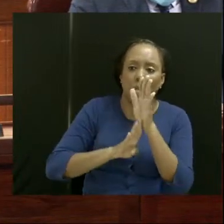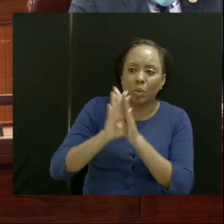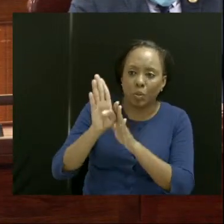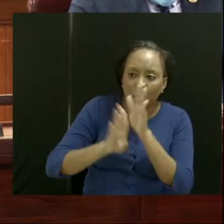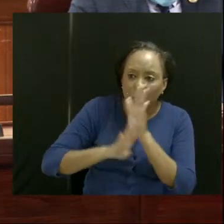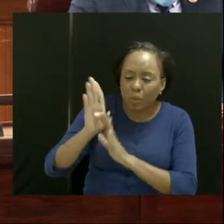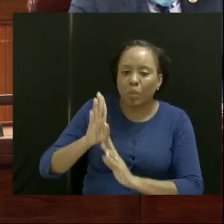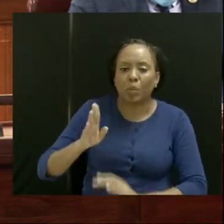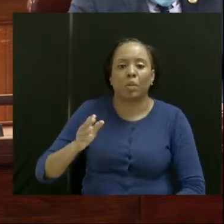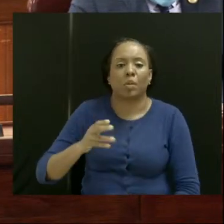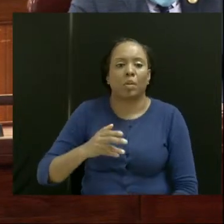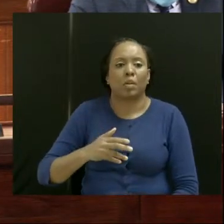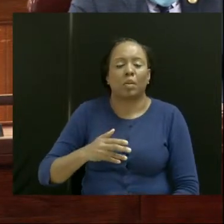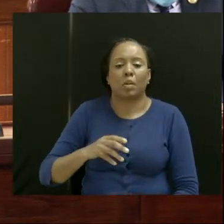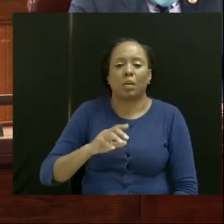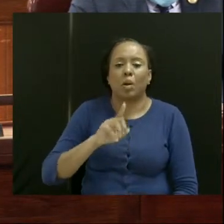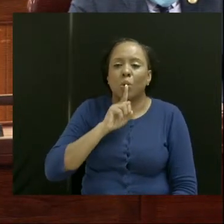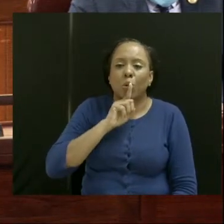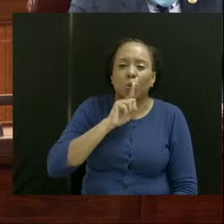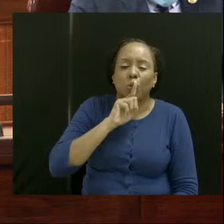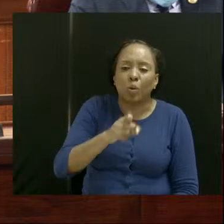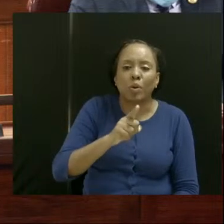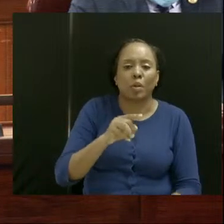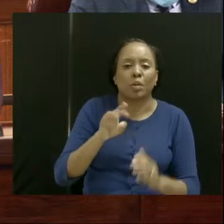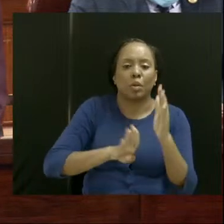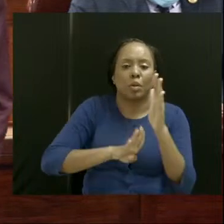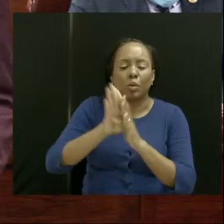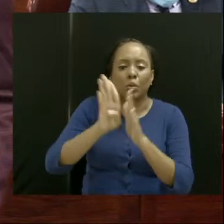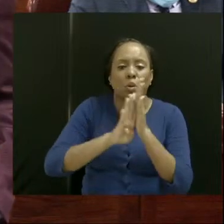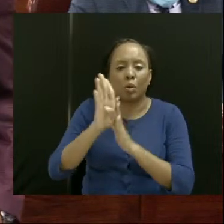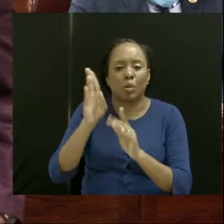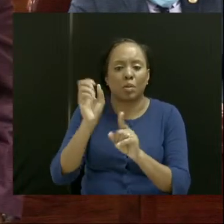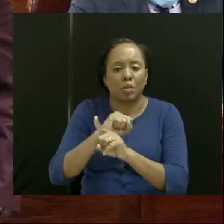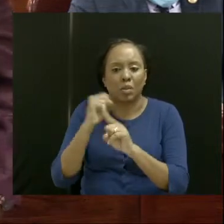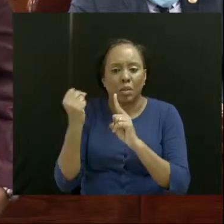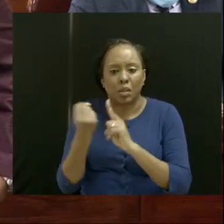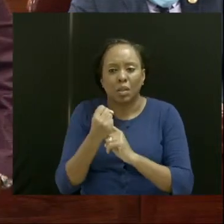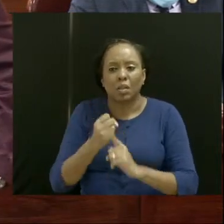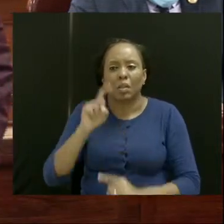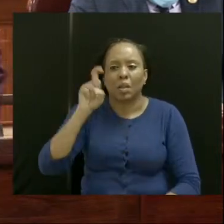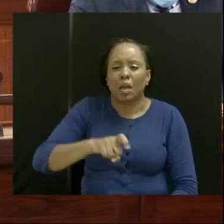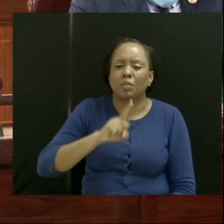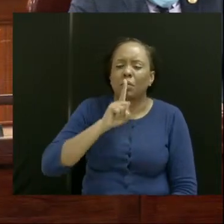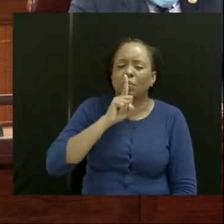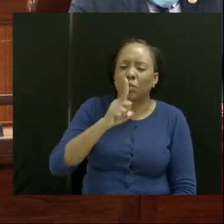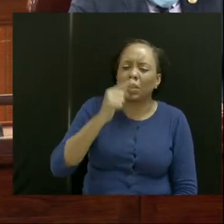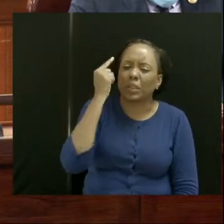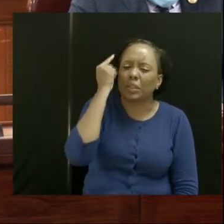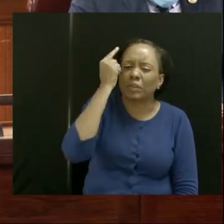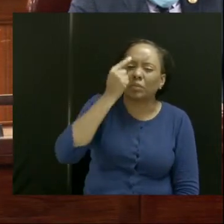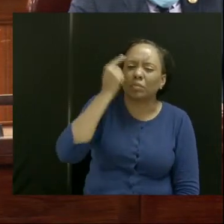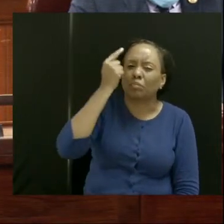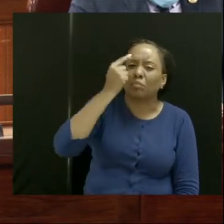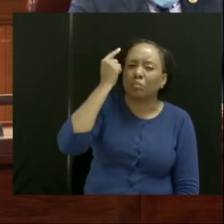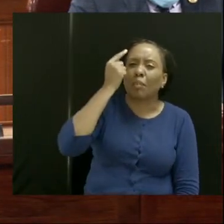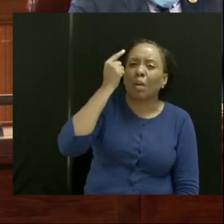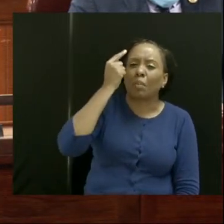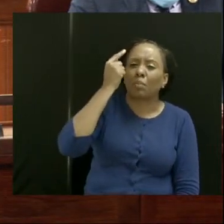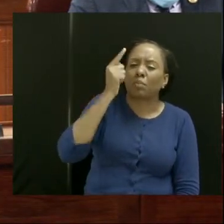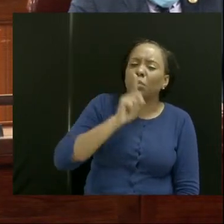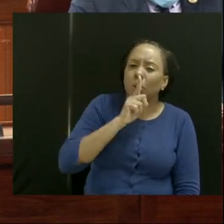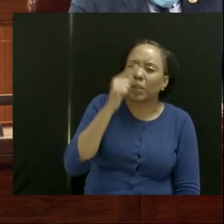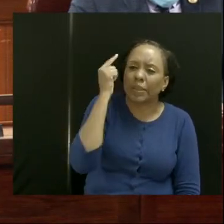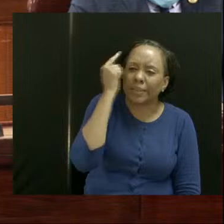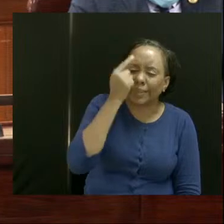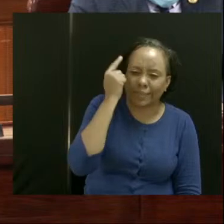growth realities, there's some major considerations that we have to take on board. It is all right